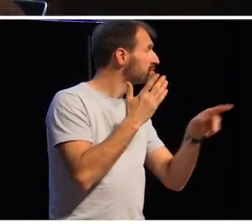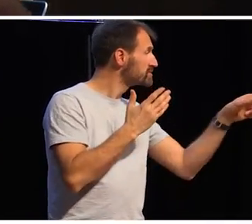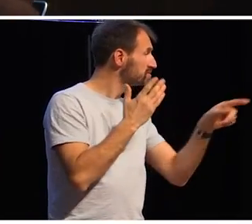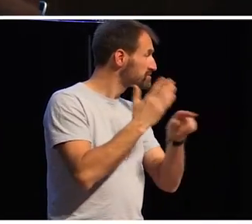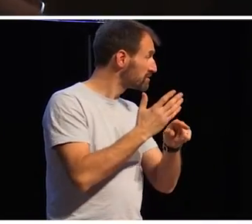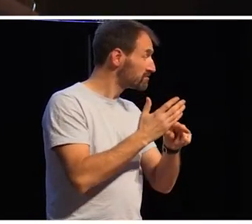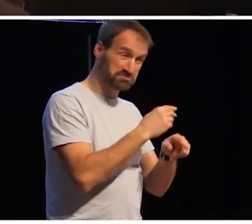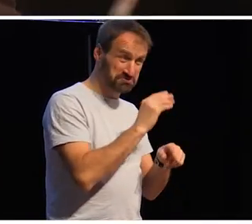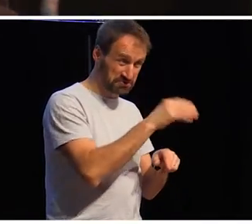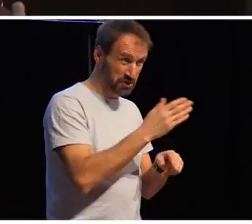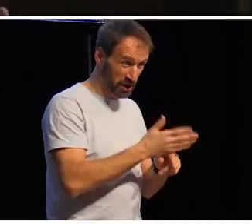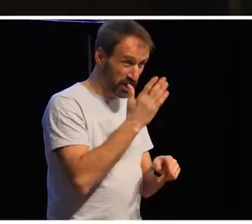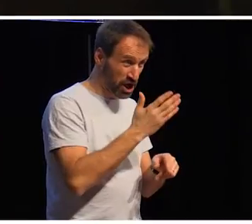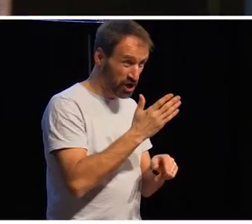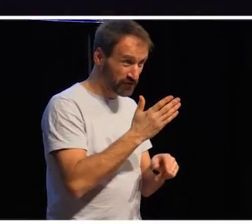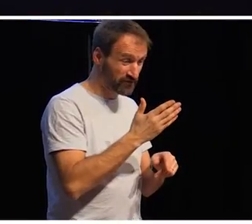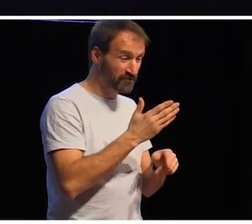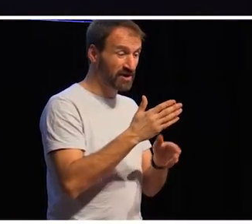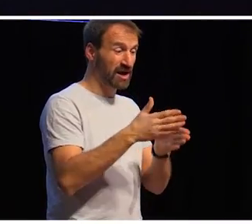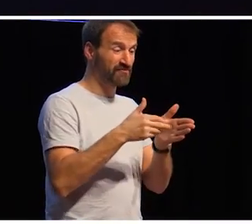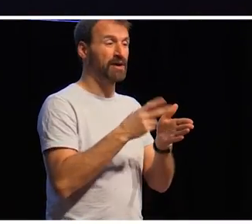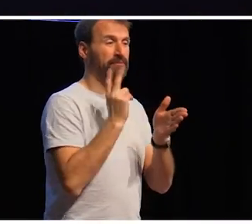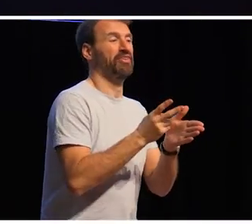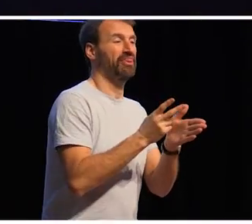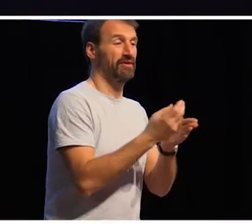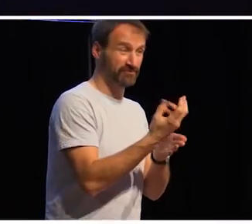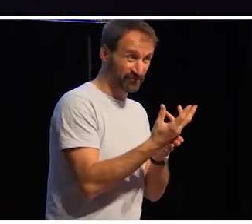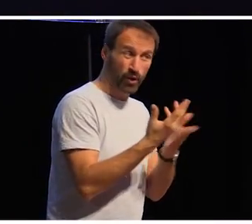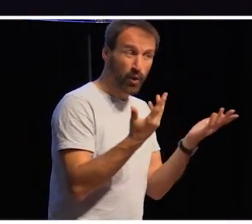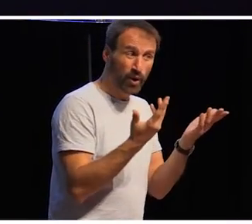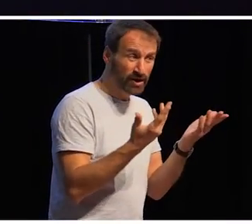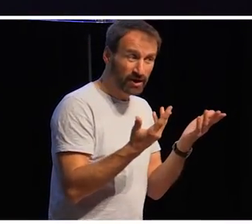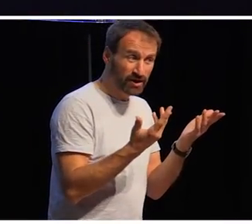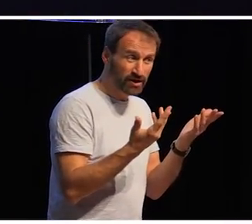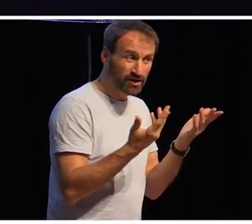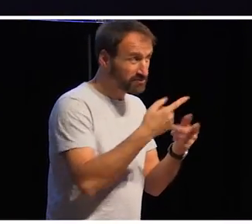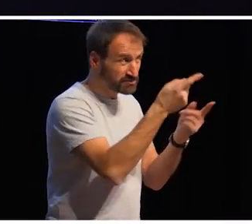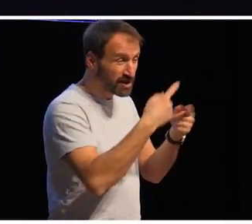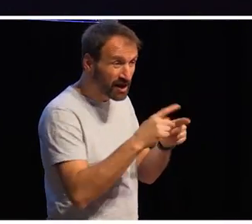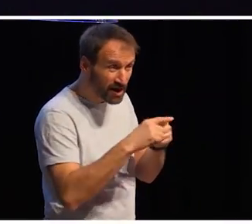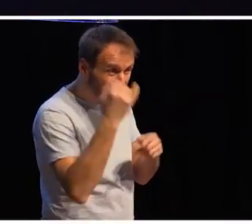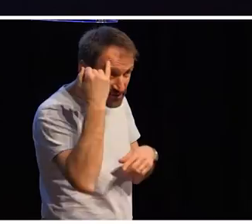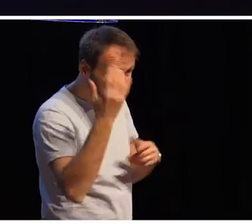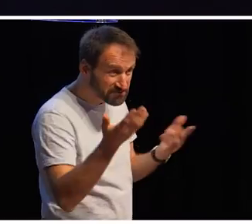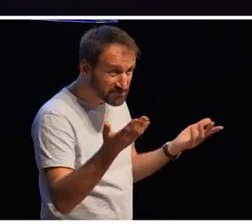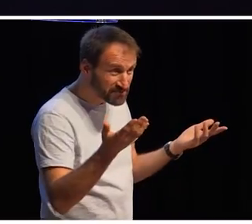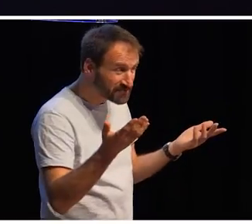It will stop, but it will stop at that color. Any other answers? So why don't I do that and see what happens?